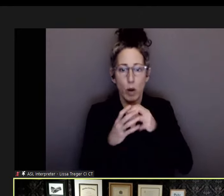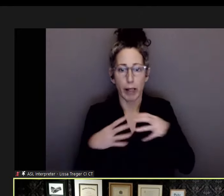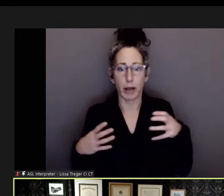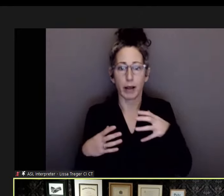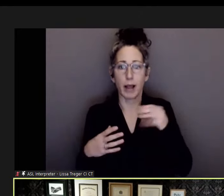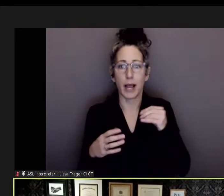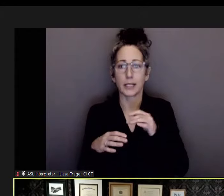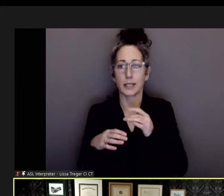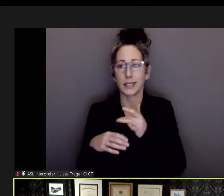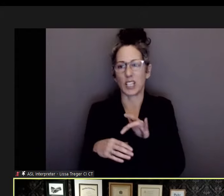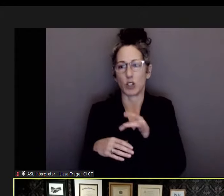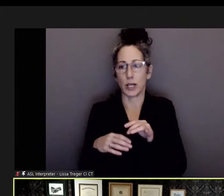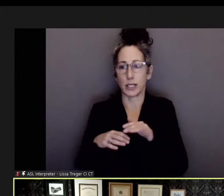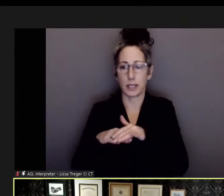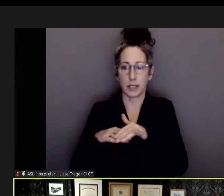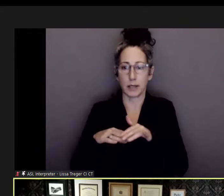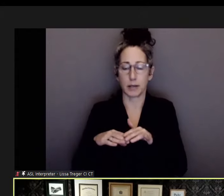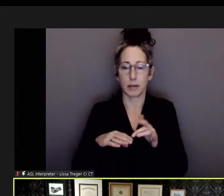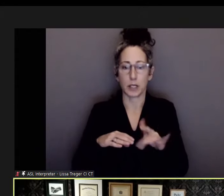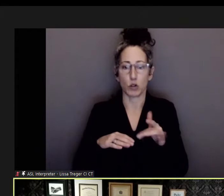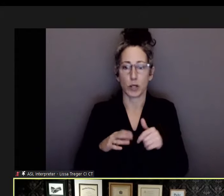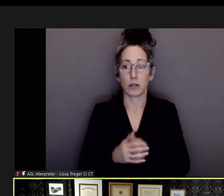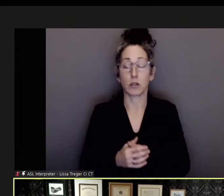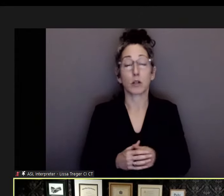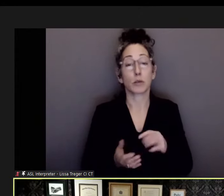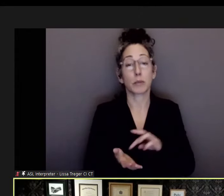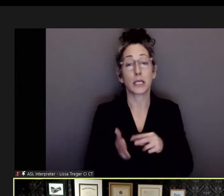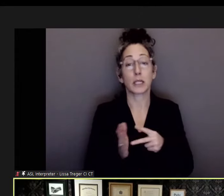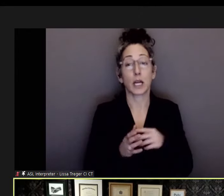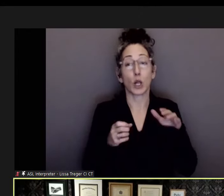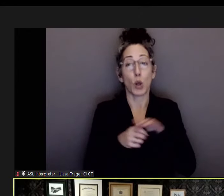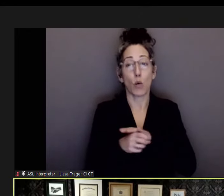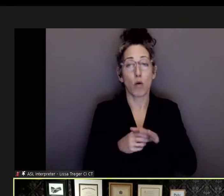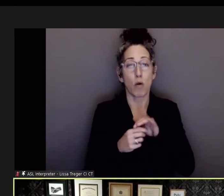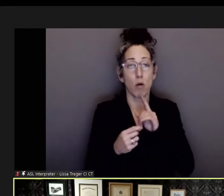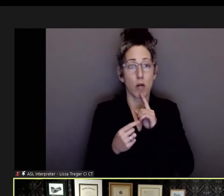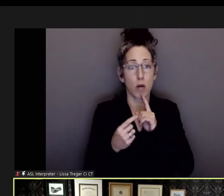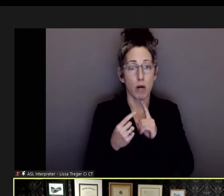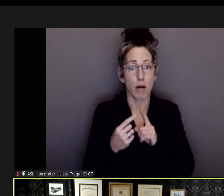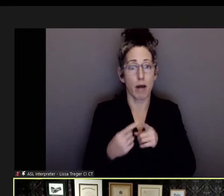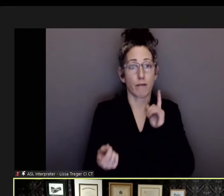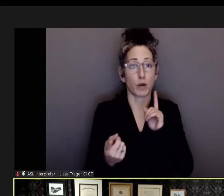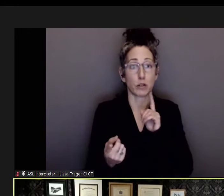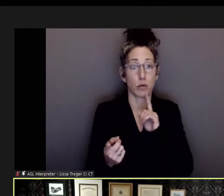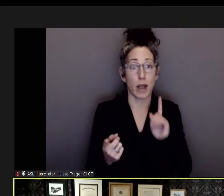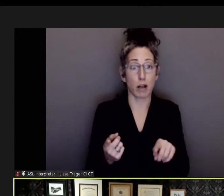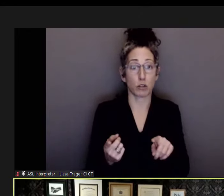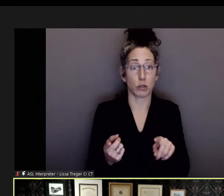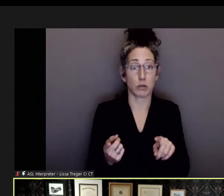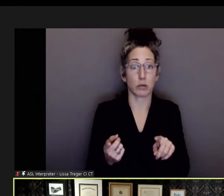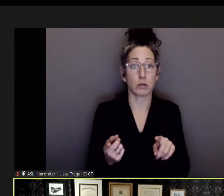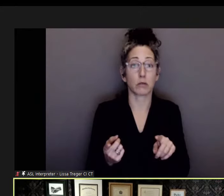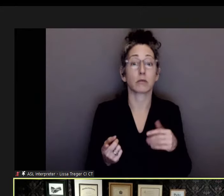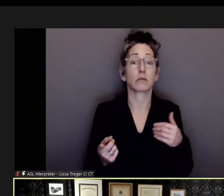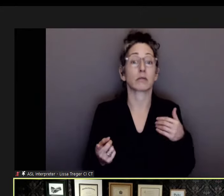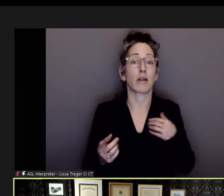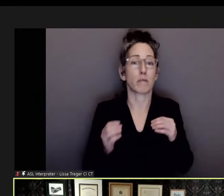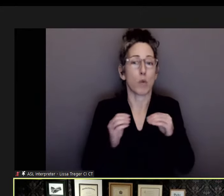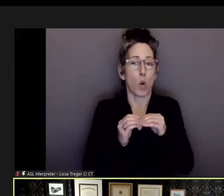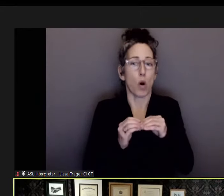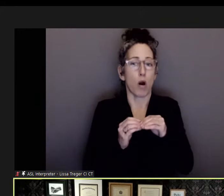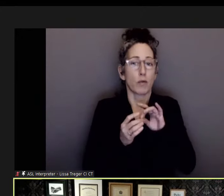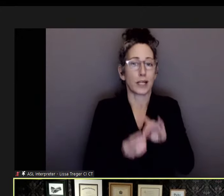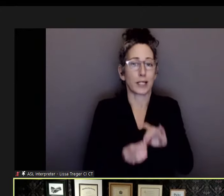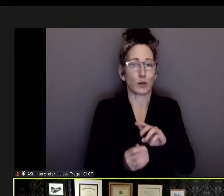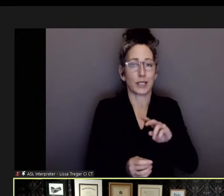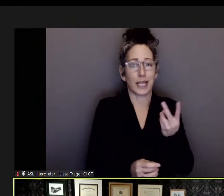group. So what we saw is that the local adverse reactions, there were more of them after